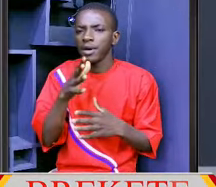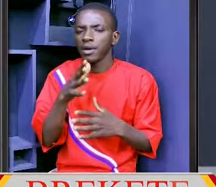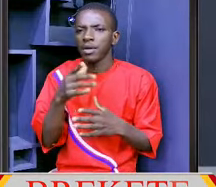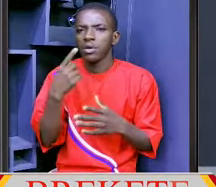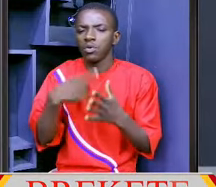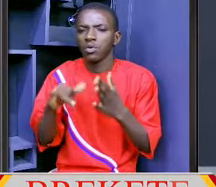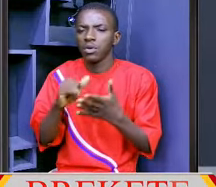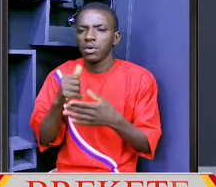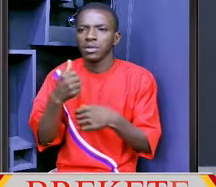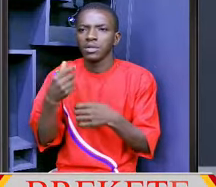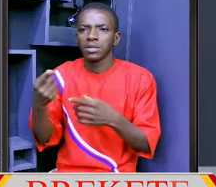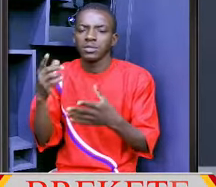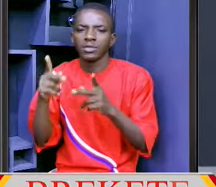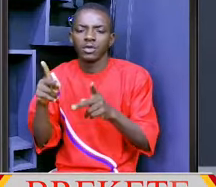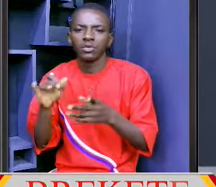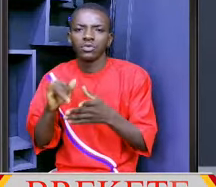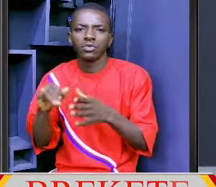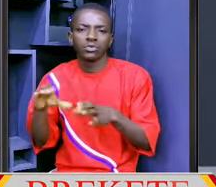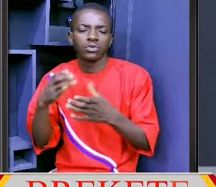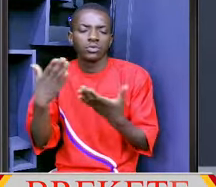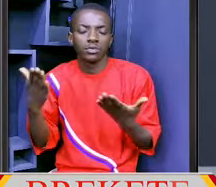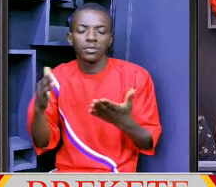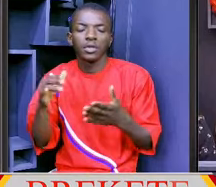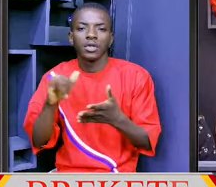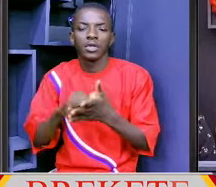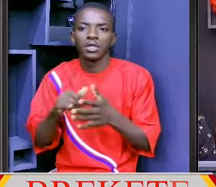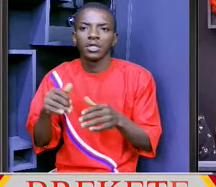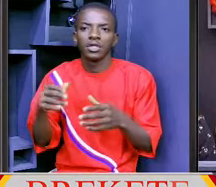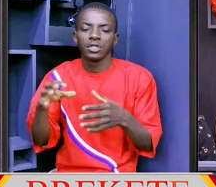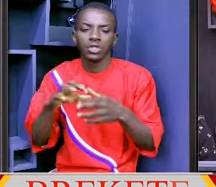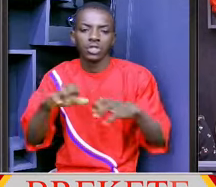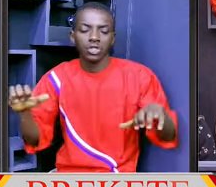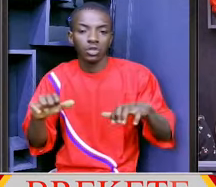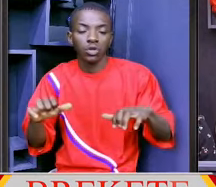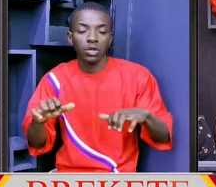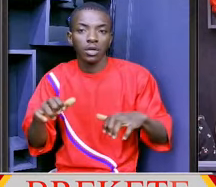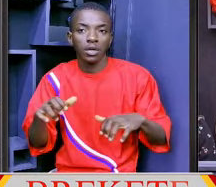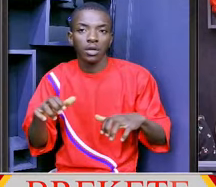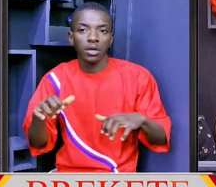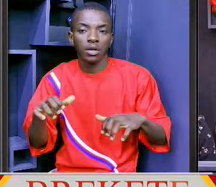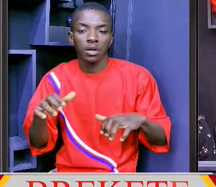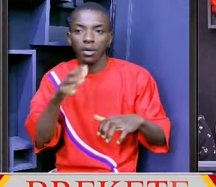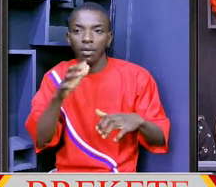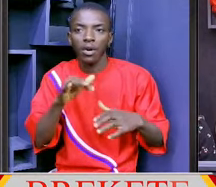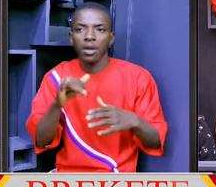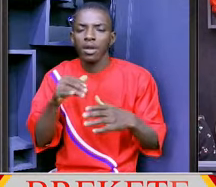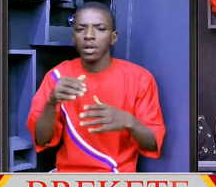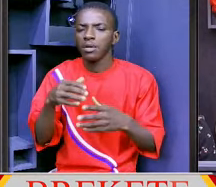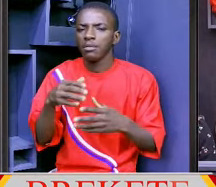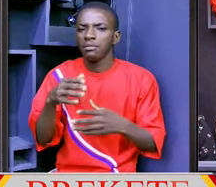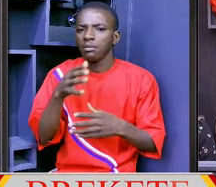like saying, now within these people, the plan be that, may them disconnect. And the mother and a widow,